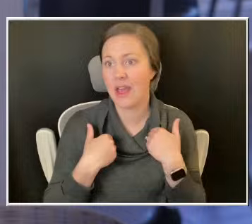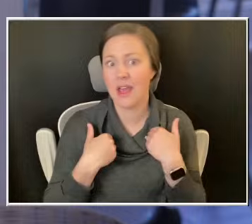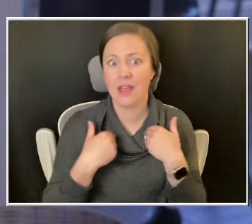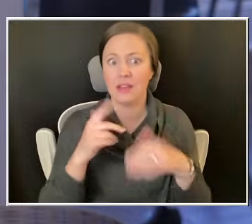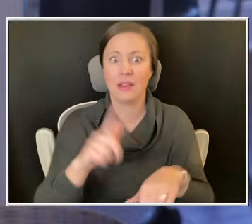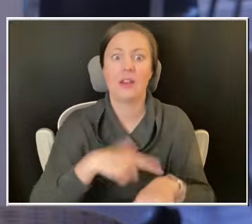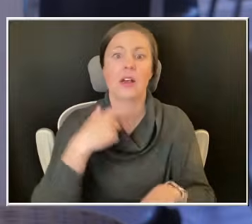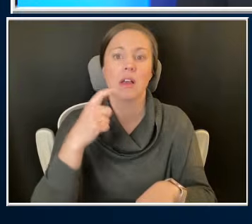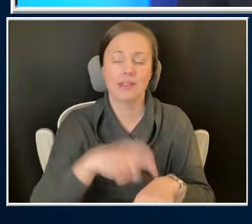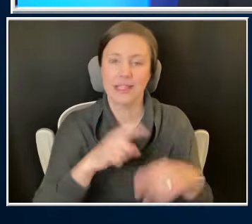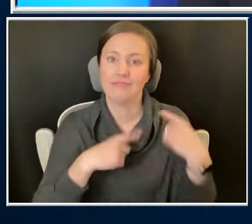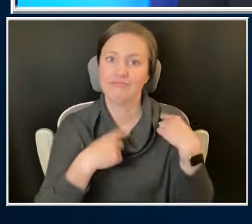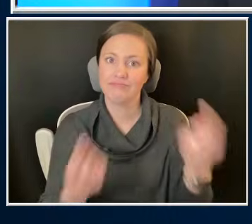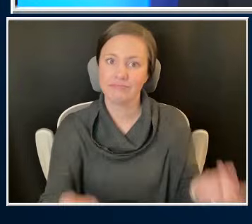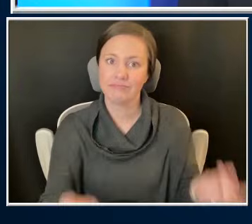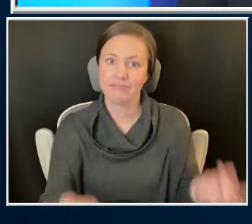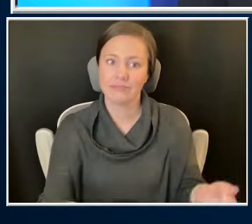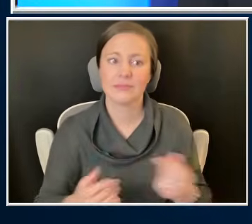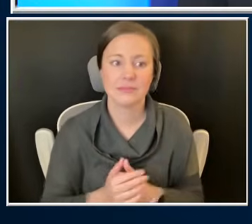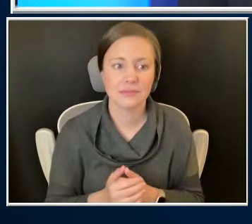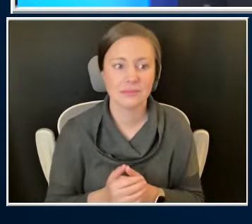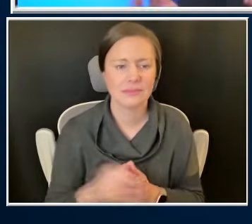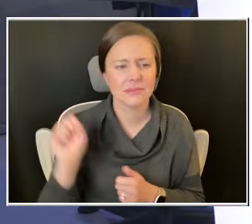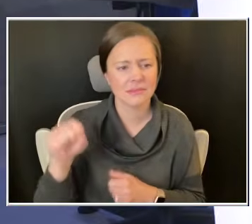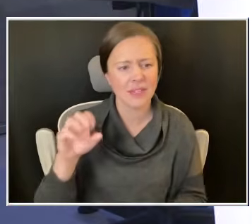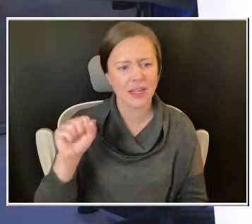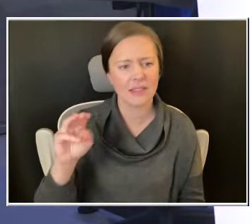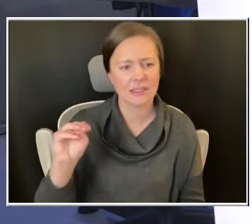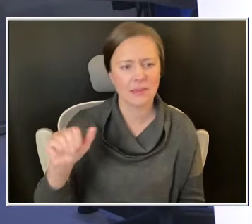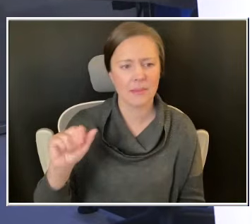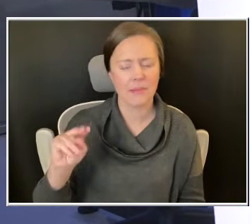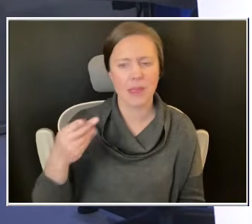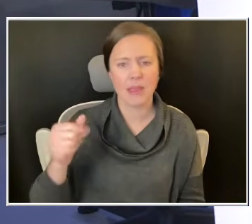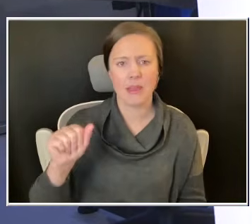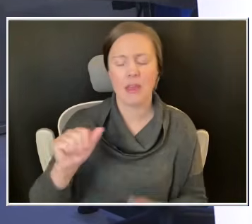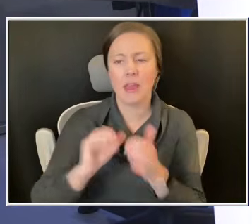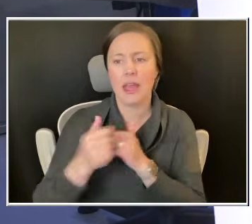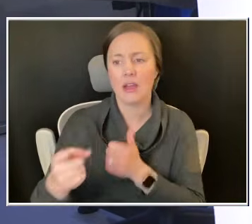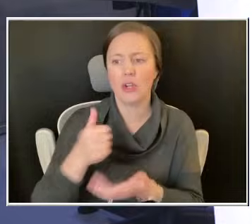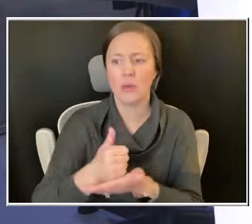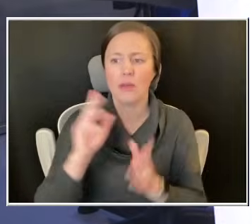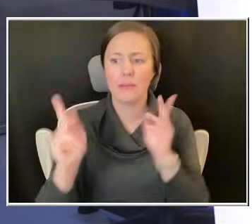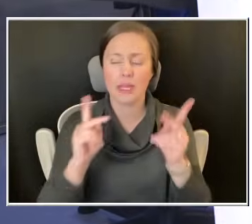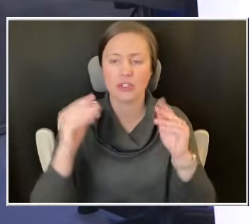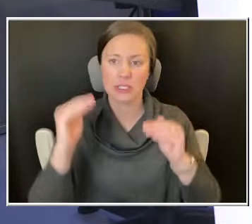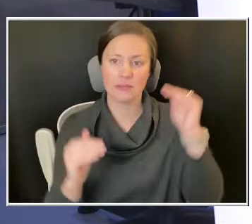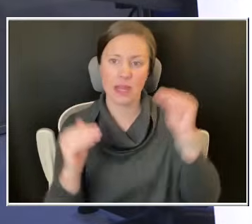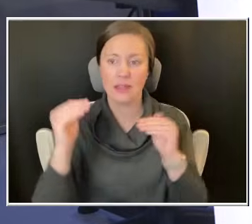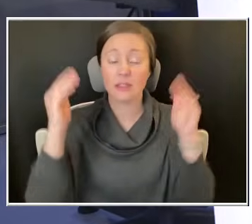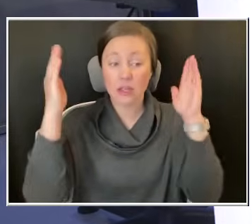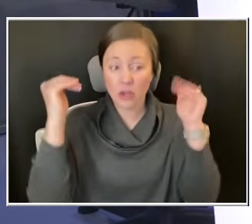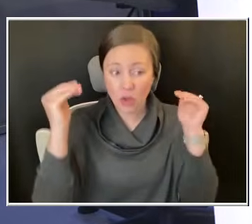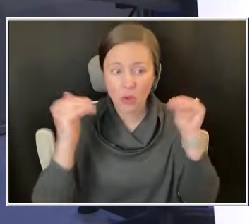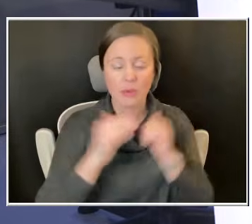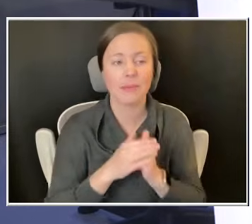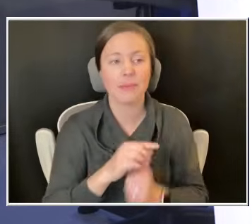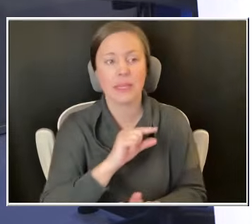time. Yeah, Samantha, how do you help patients balance the hope, the guilt